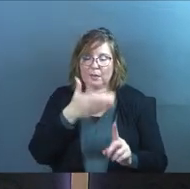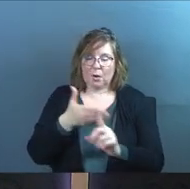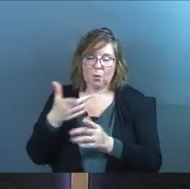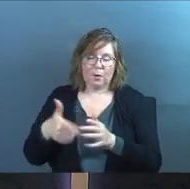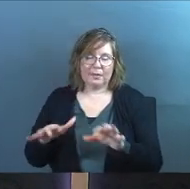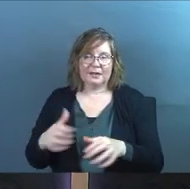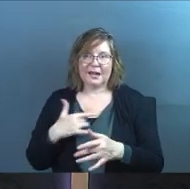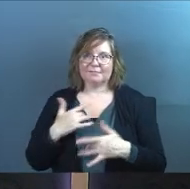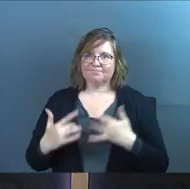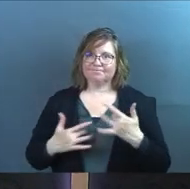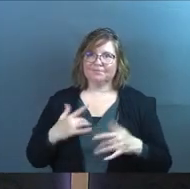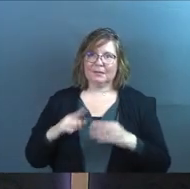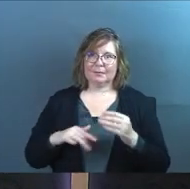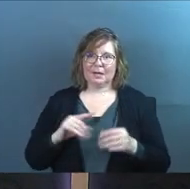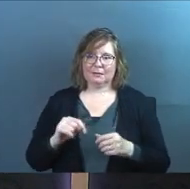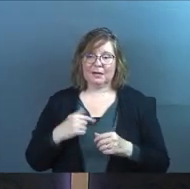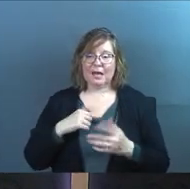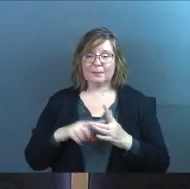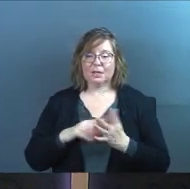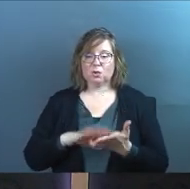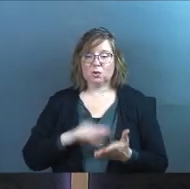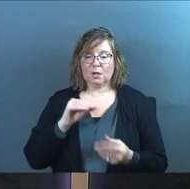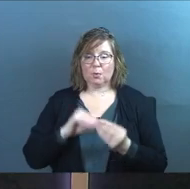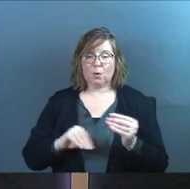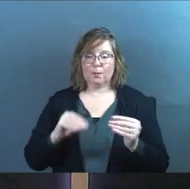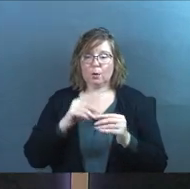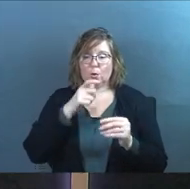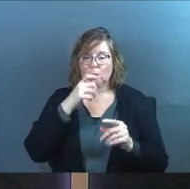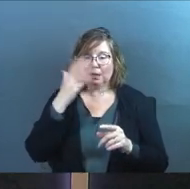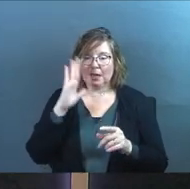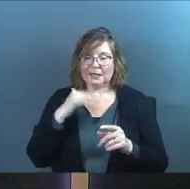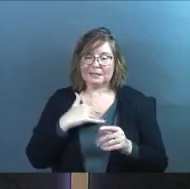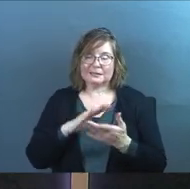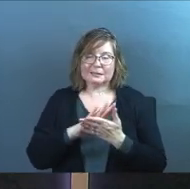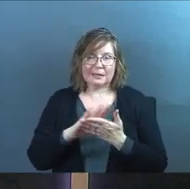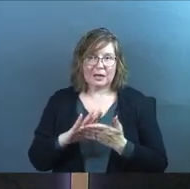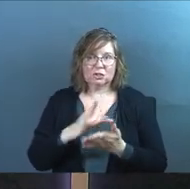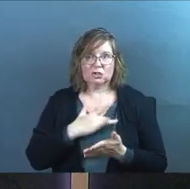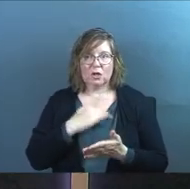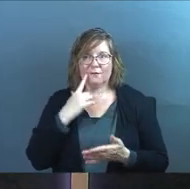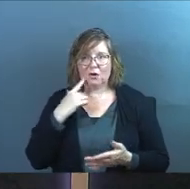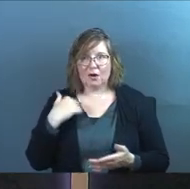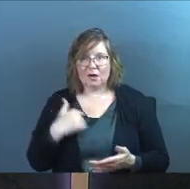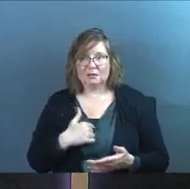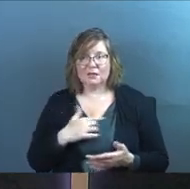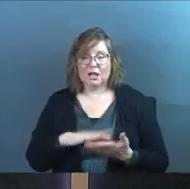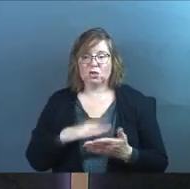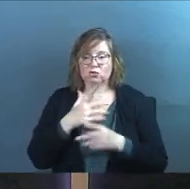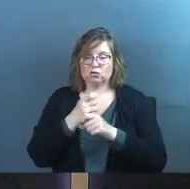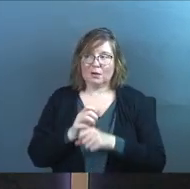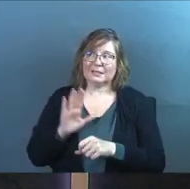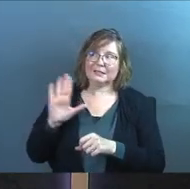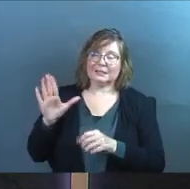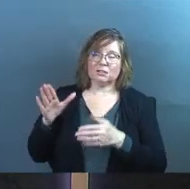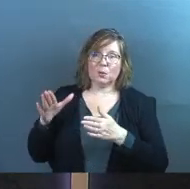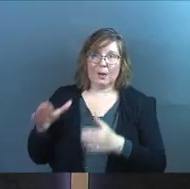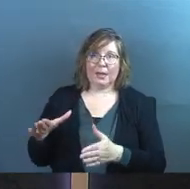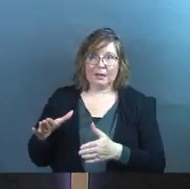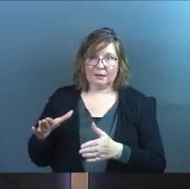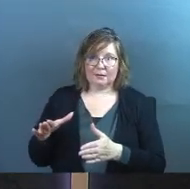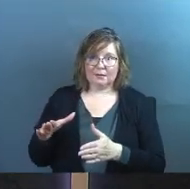what they've done, I get excited about it. I begin to learn more and more of who God is and his kindness and his heart for us. I learn to trust his